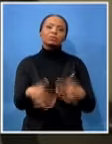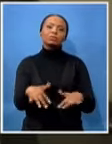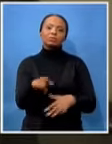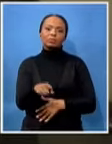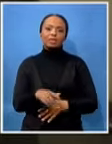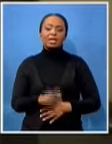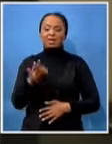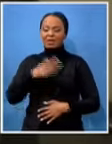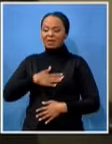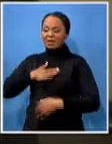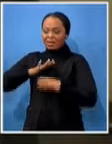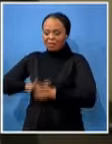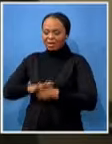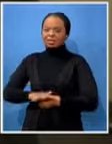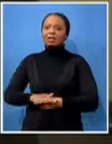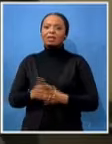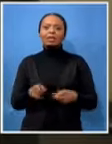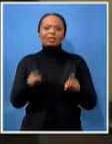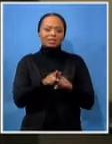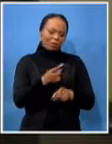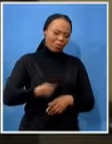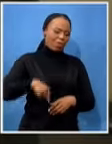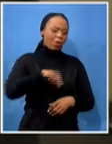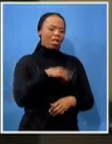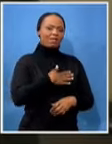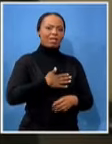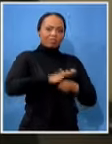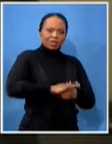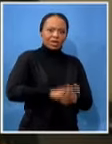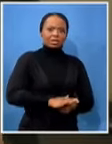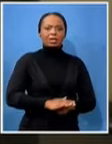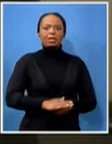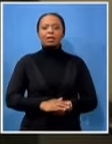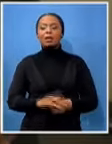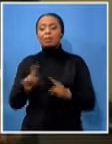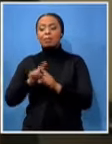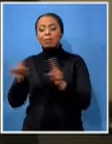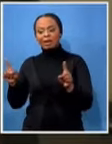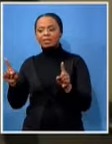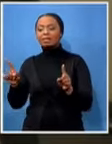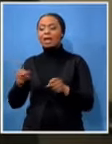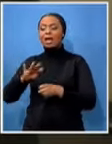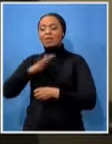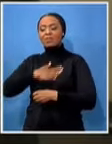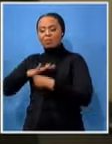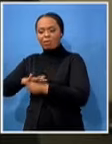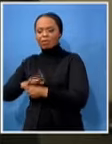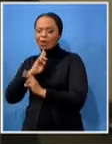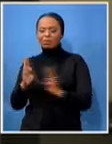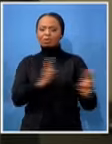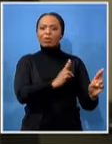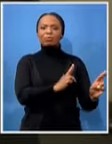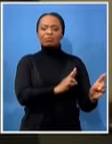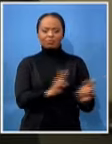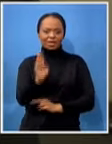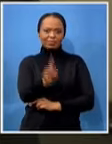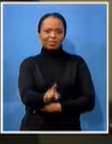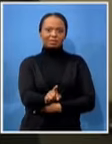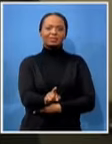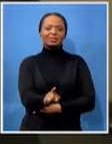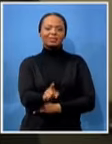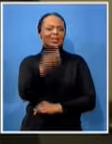respond. No, that's for a fact. Keep your phone on. Yeah. You know, my phone is on. Yes, I know. Yeah, you